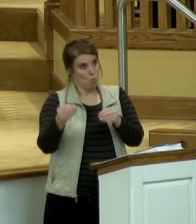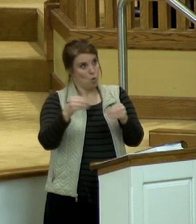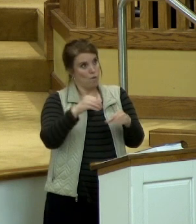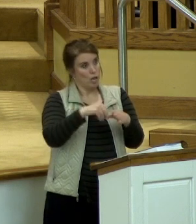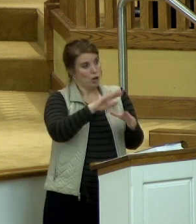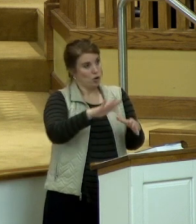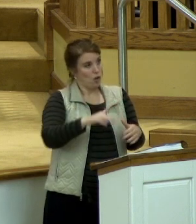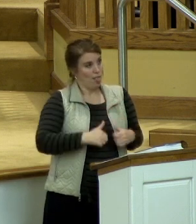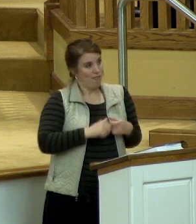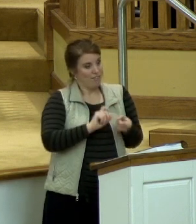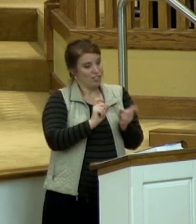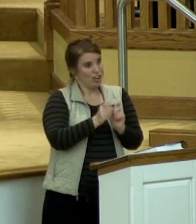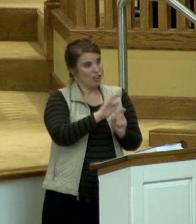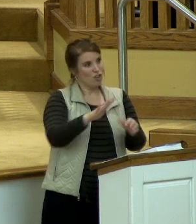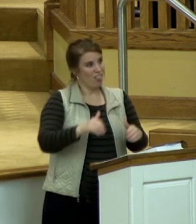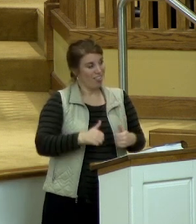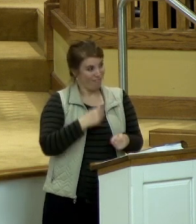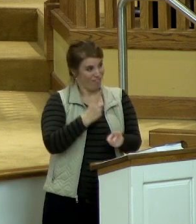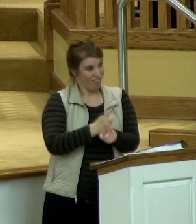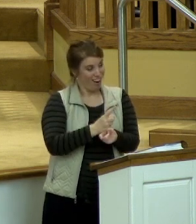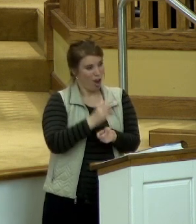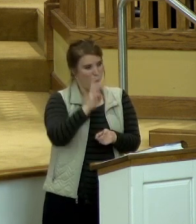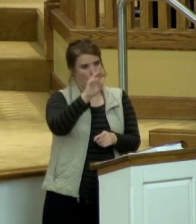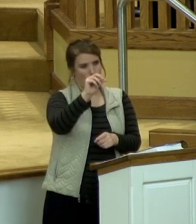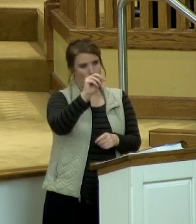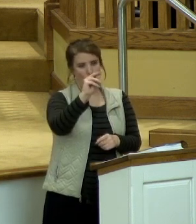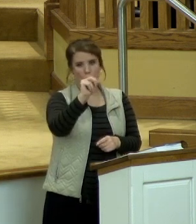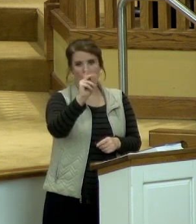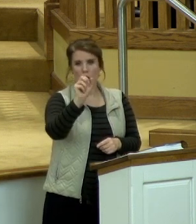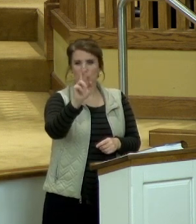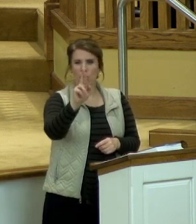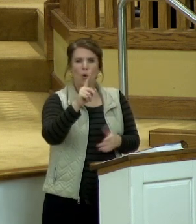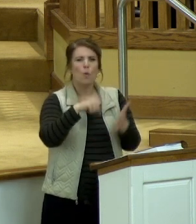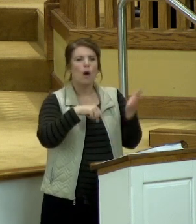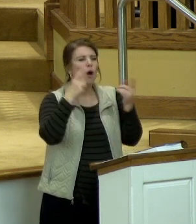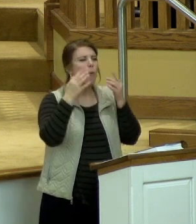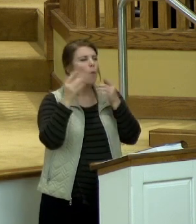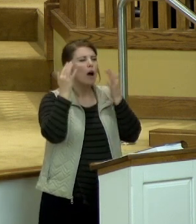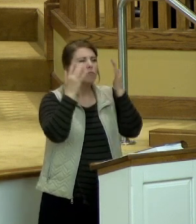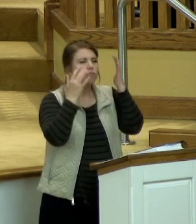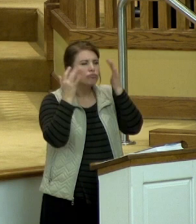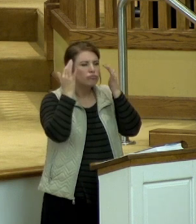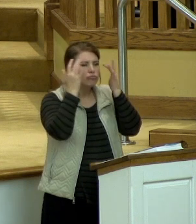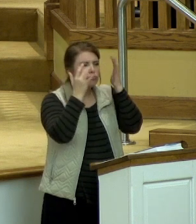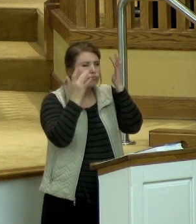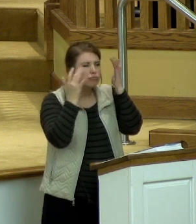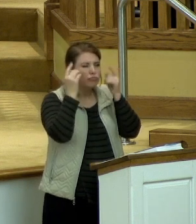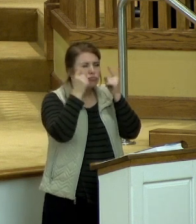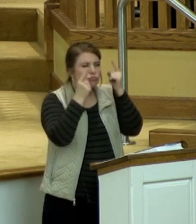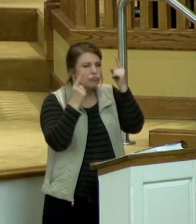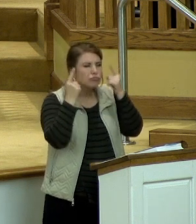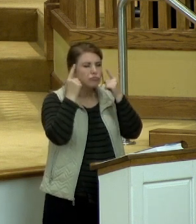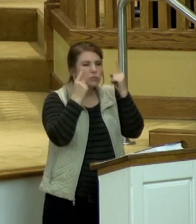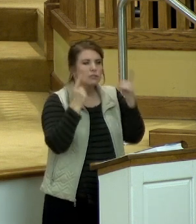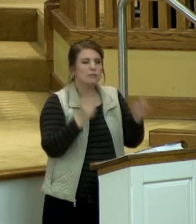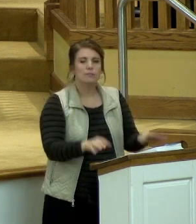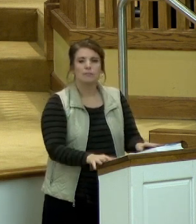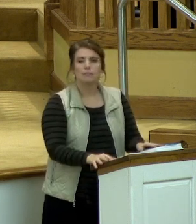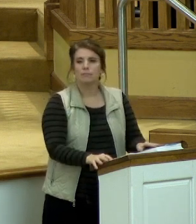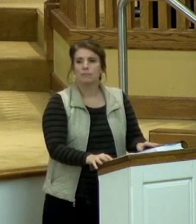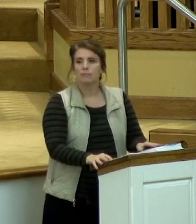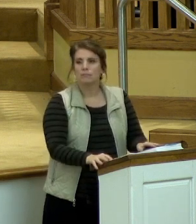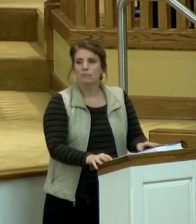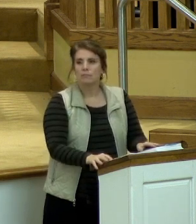lives, right? So what a testimony, okay? So the word wonder means to marvel. So what did they wonder at? That's the first thing I want you to ask your group. That's probably common sense, obvious, I mean, all that